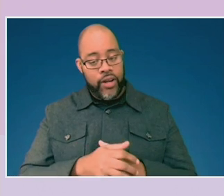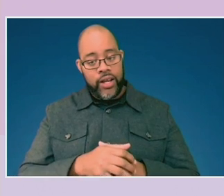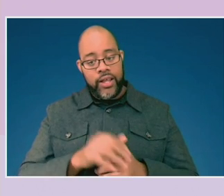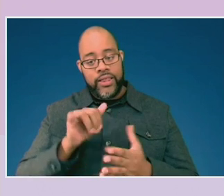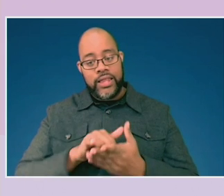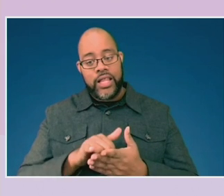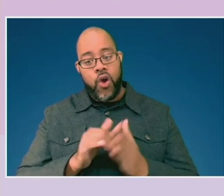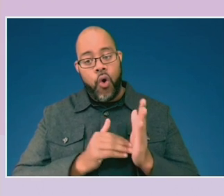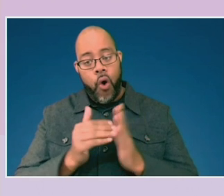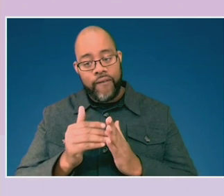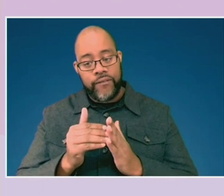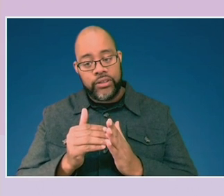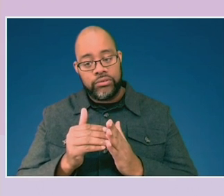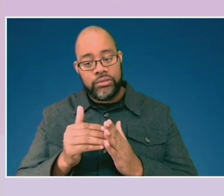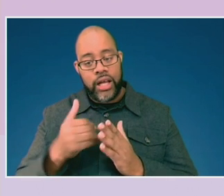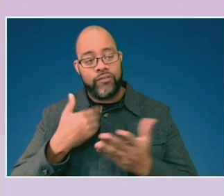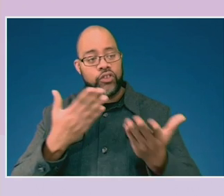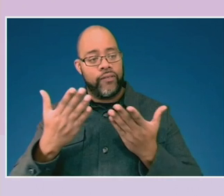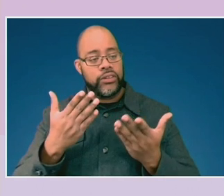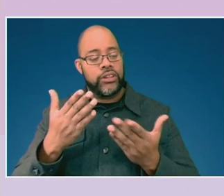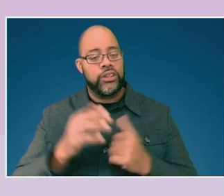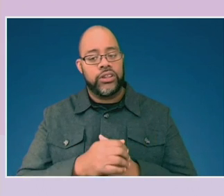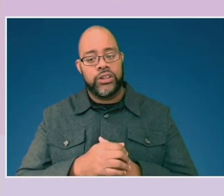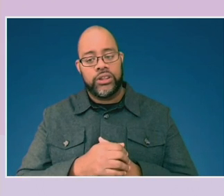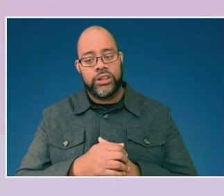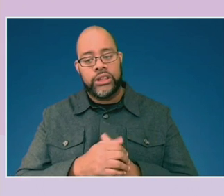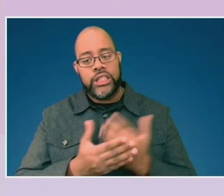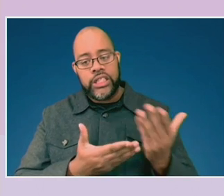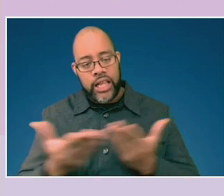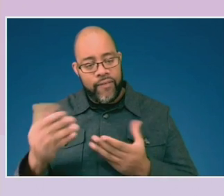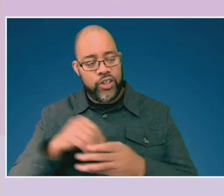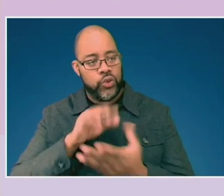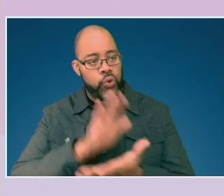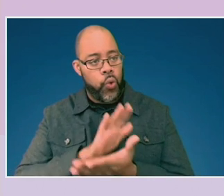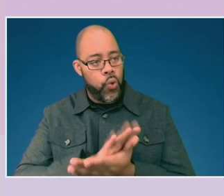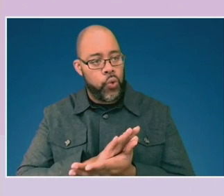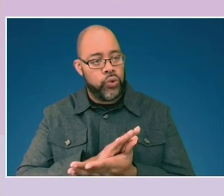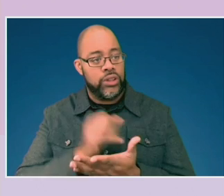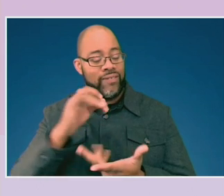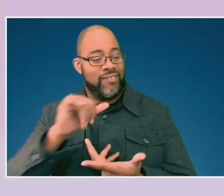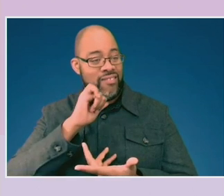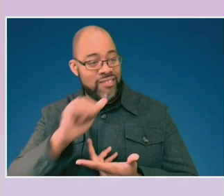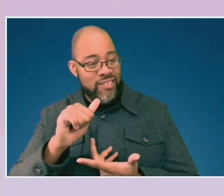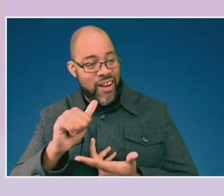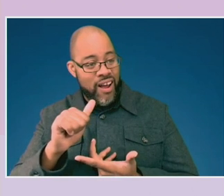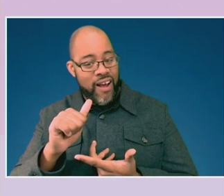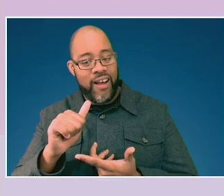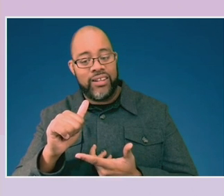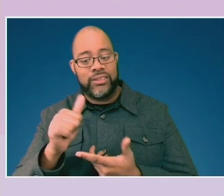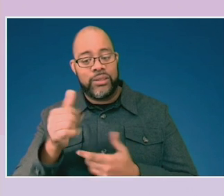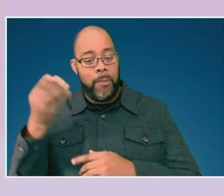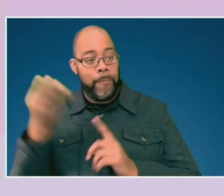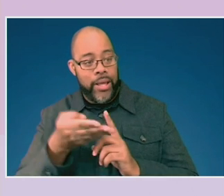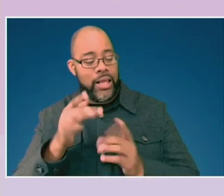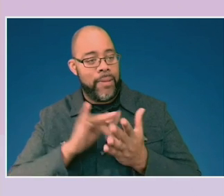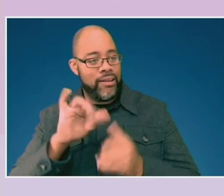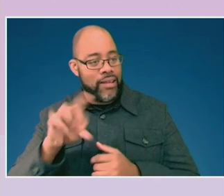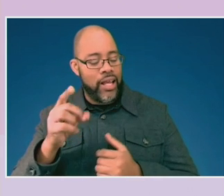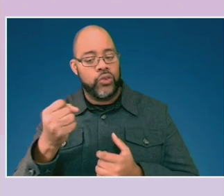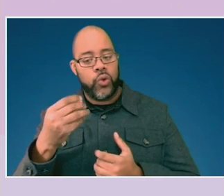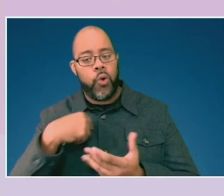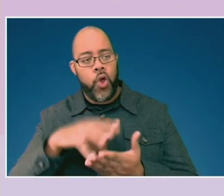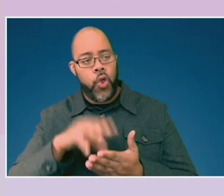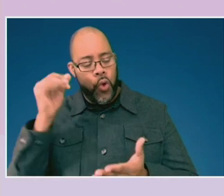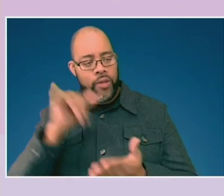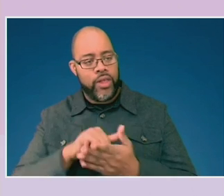often there are services being delivered in the schools, even if they're not billing Medicaid. So we've learned that we